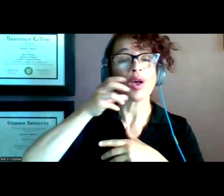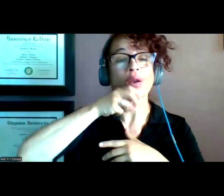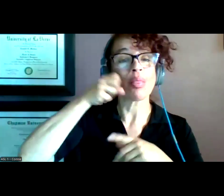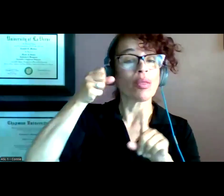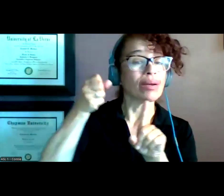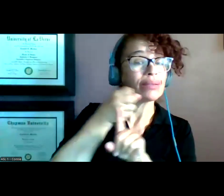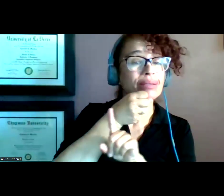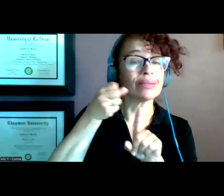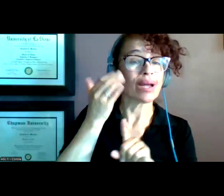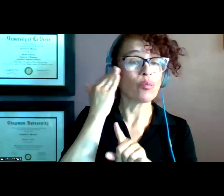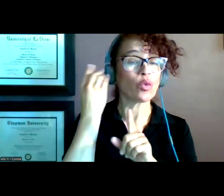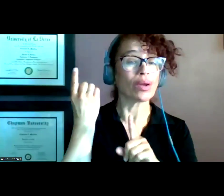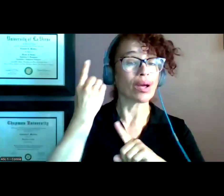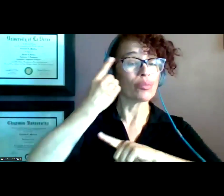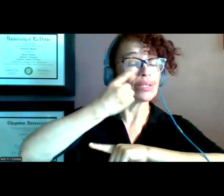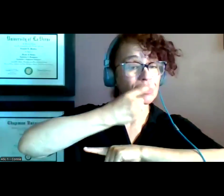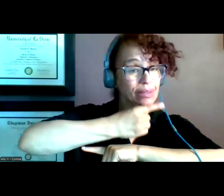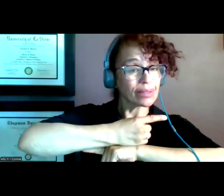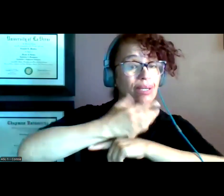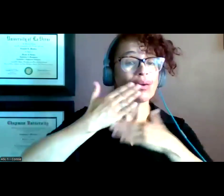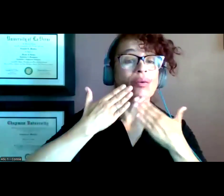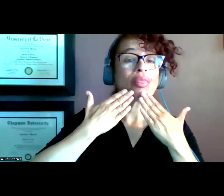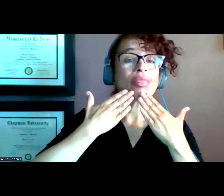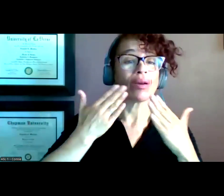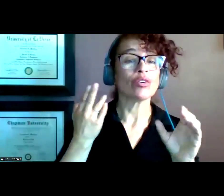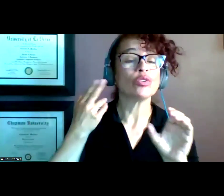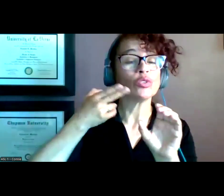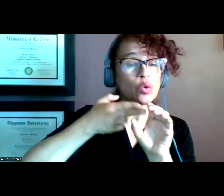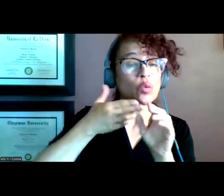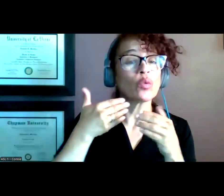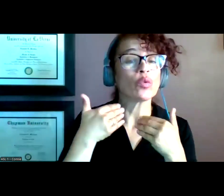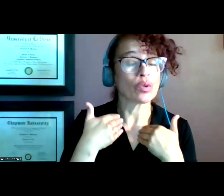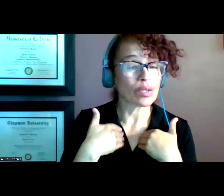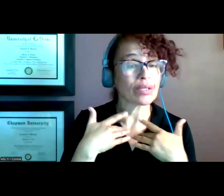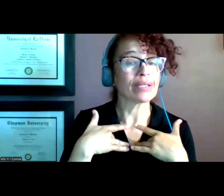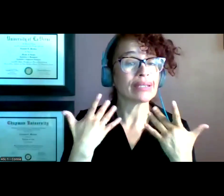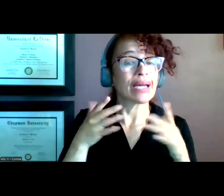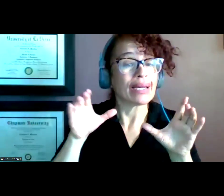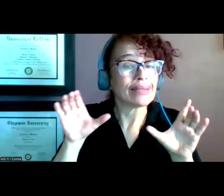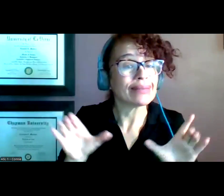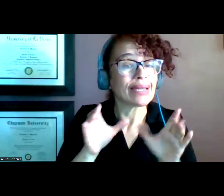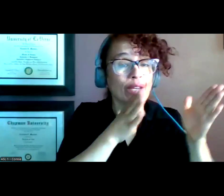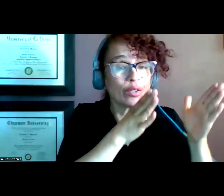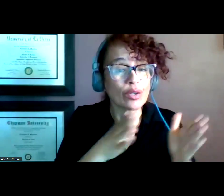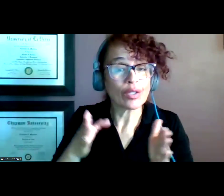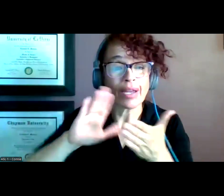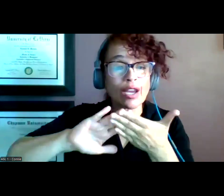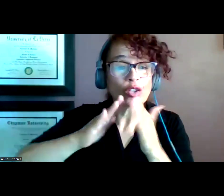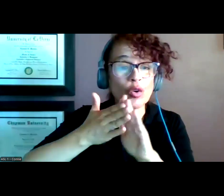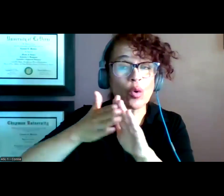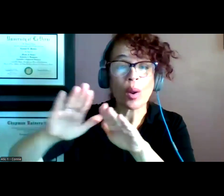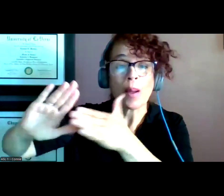Abuse Awareness Day. I want to thank all of you joining who have events and activities planned in your